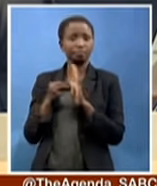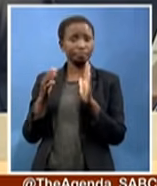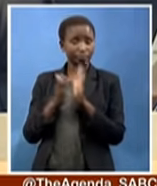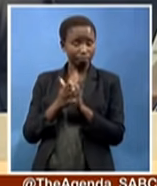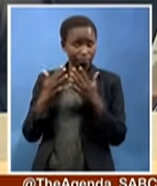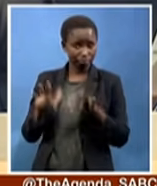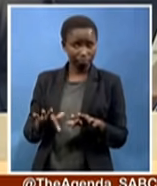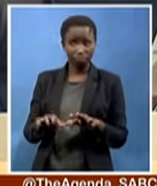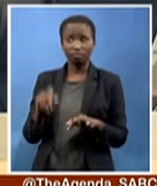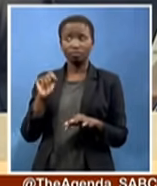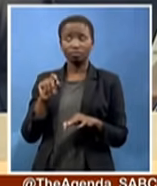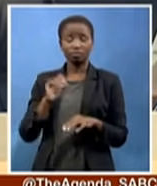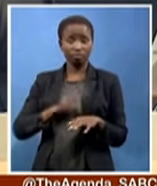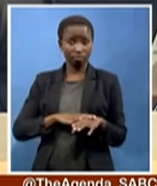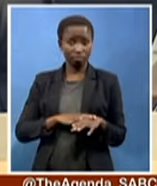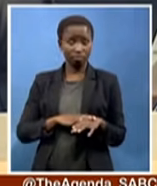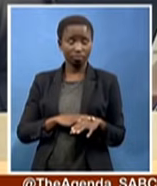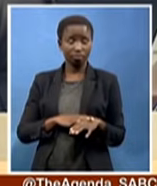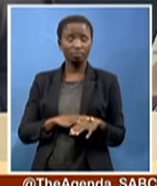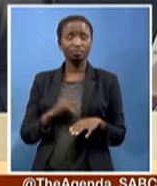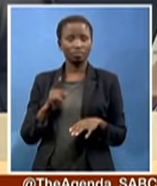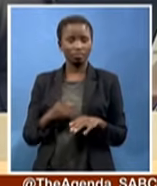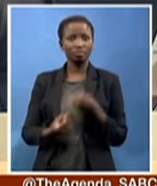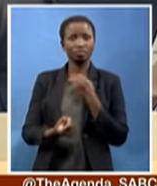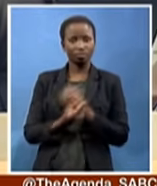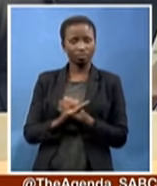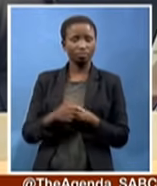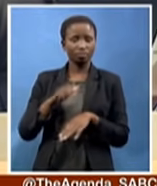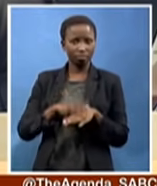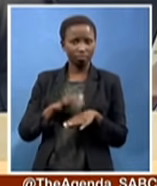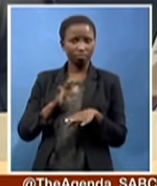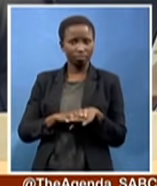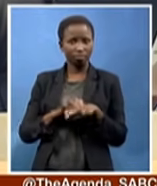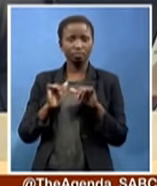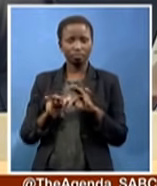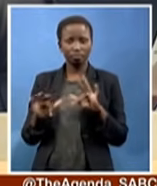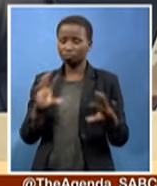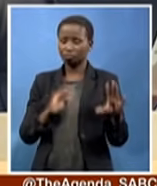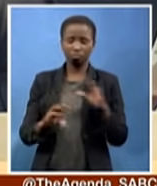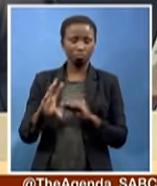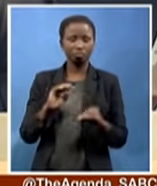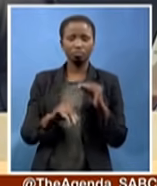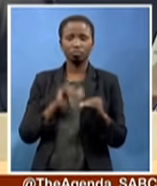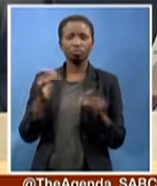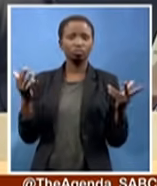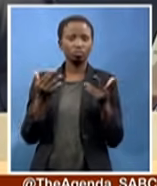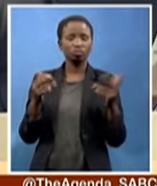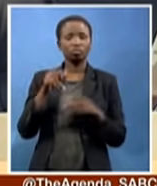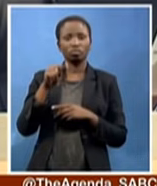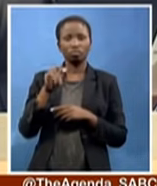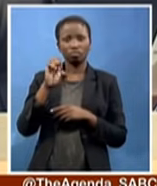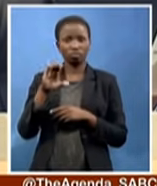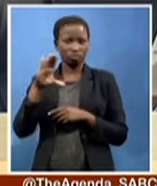became increasingly a subject under discussion in the National Executive Committee of the ANC and ANC